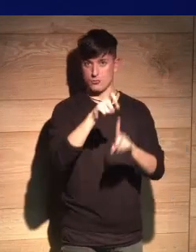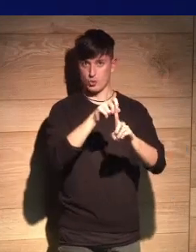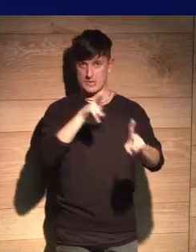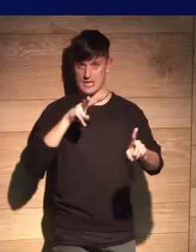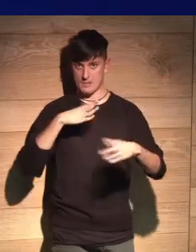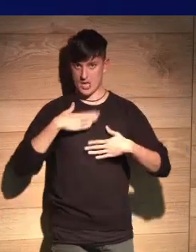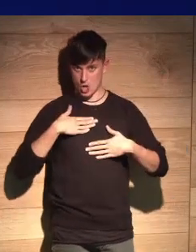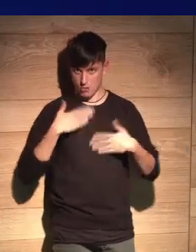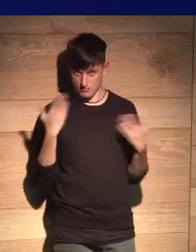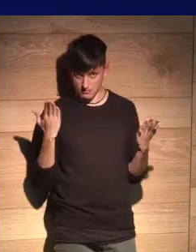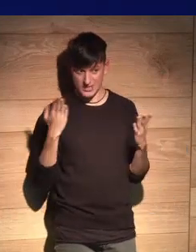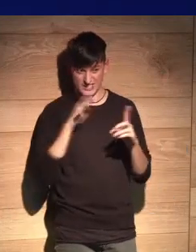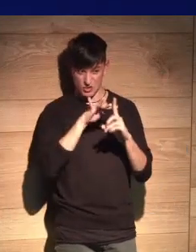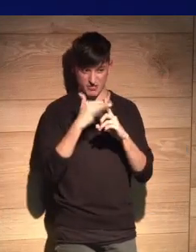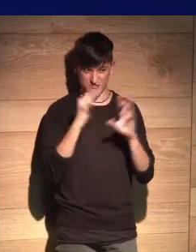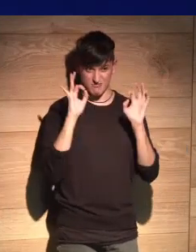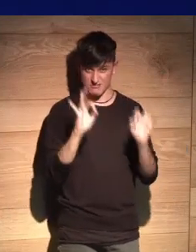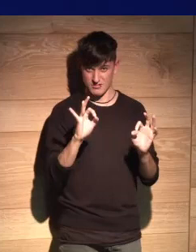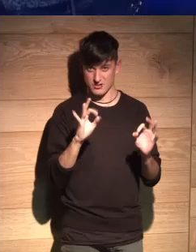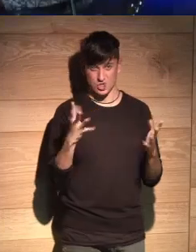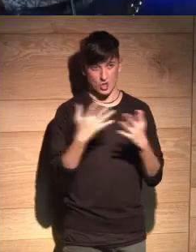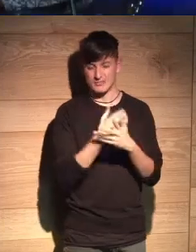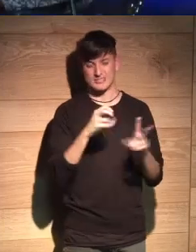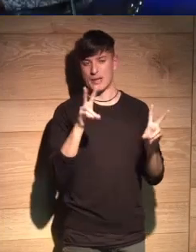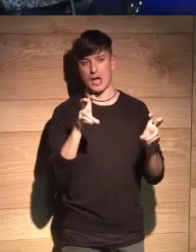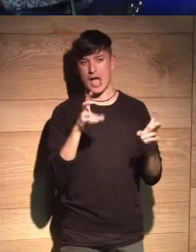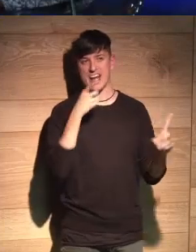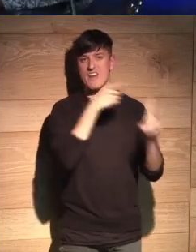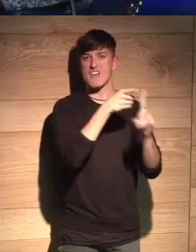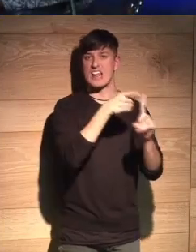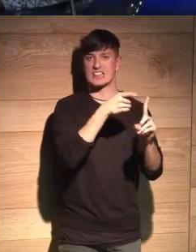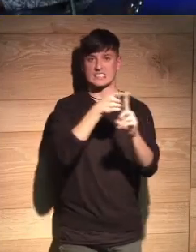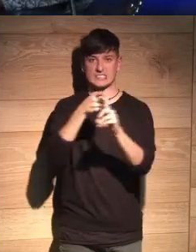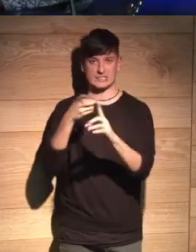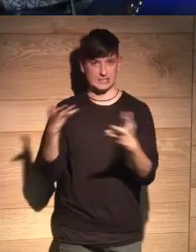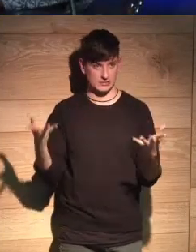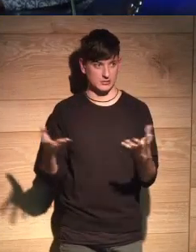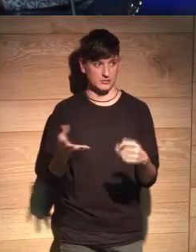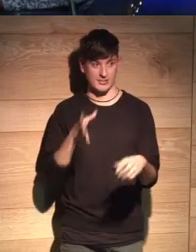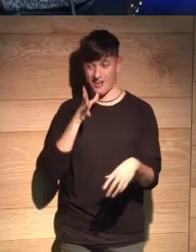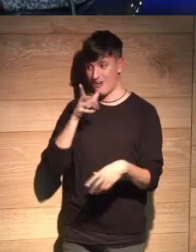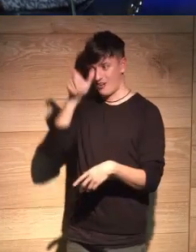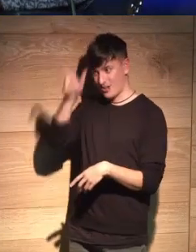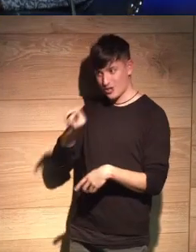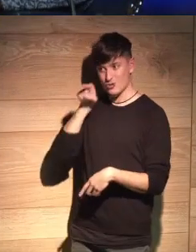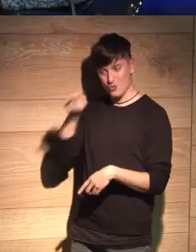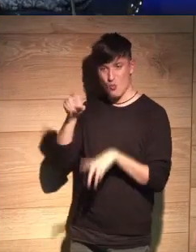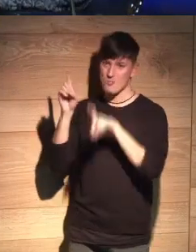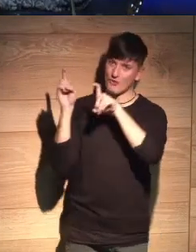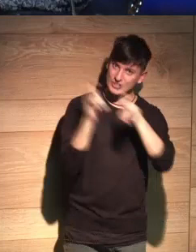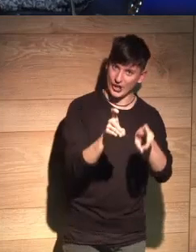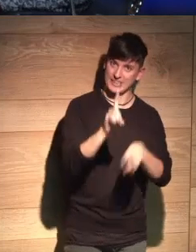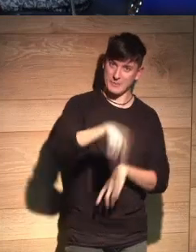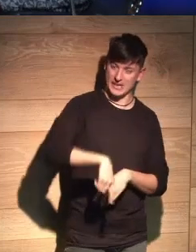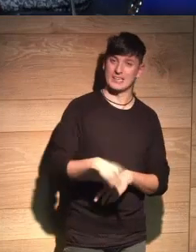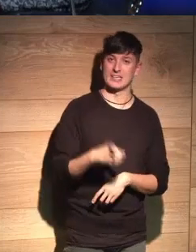for success. So this is my mission and everything that refers to my examples. Now you're probably